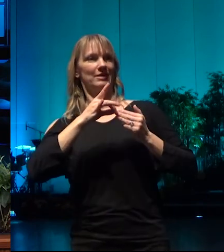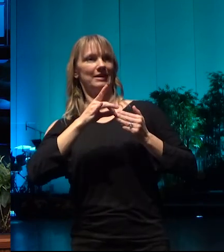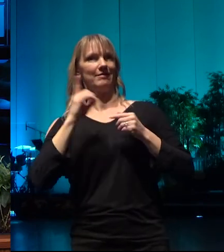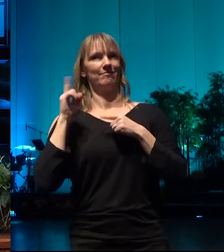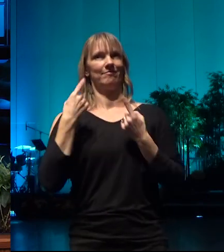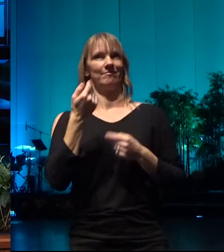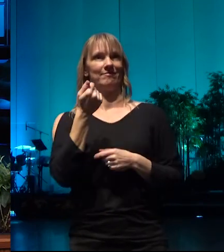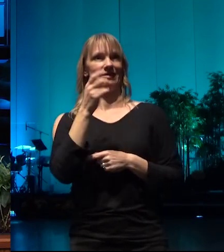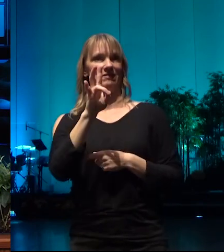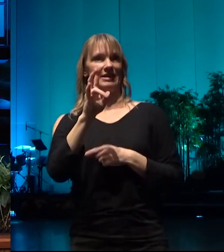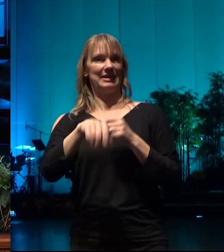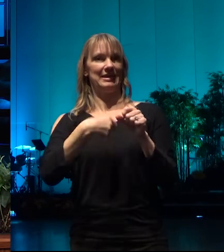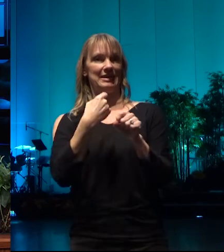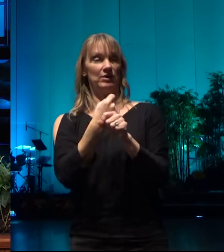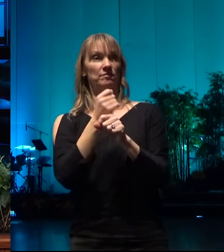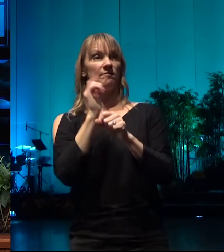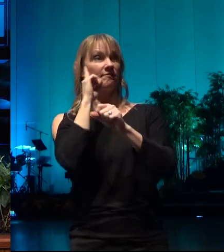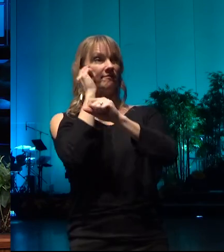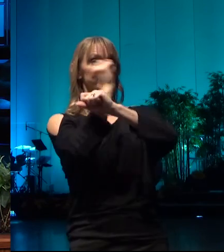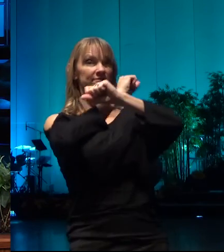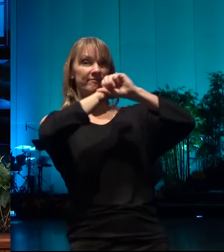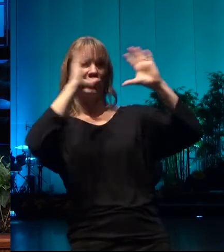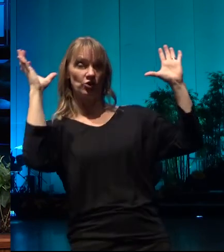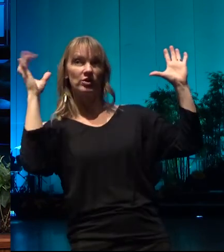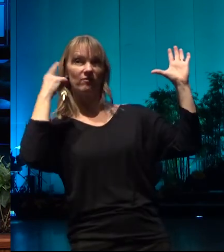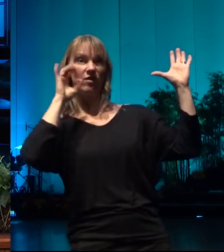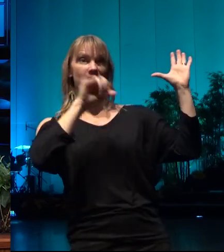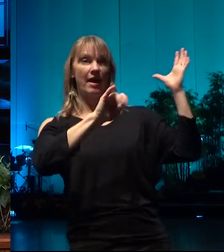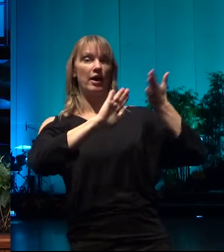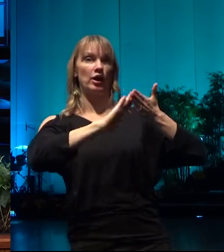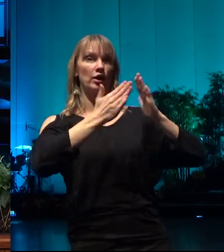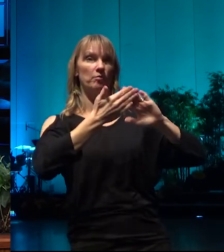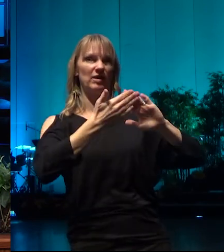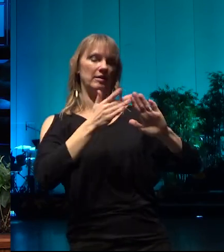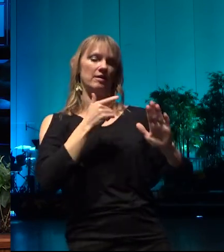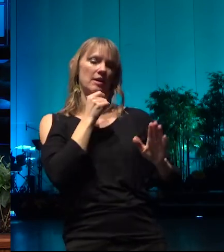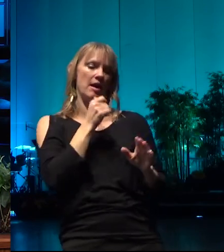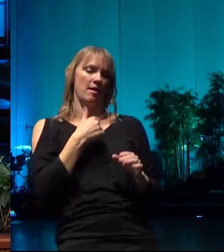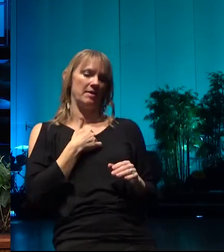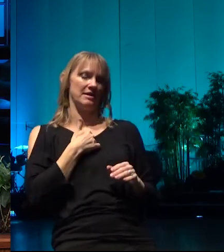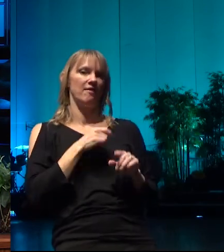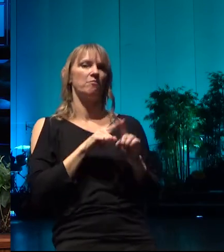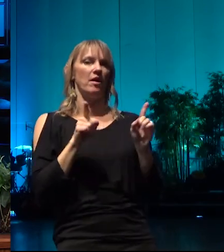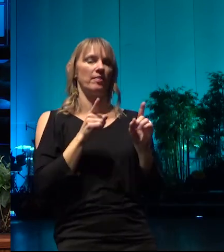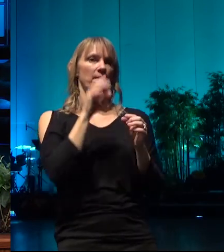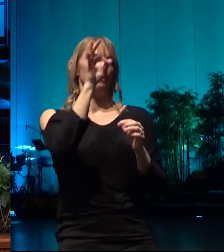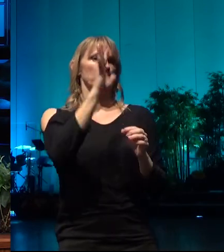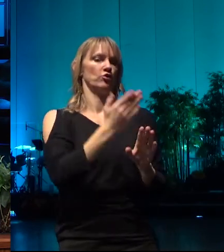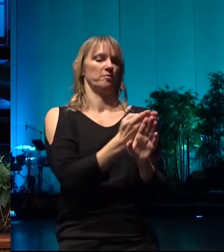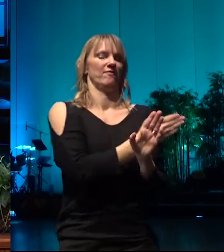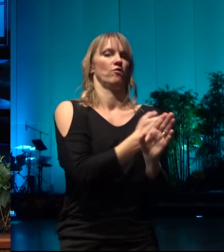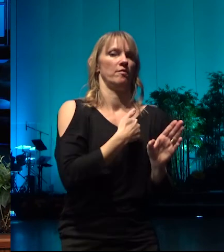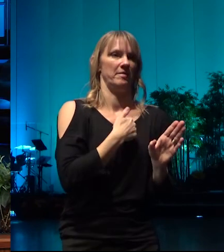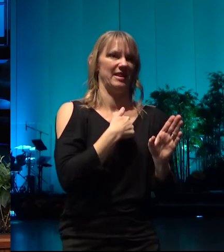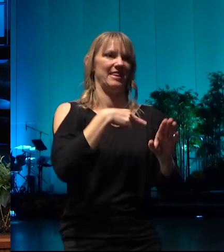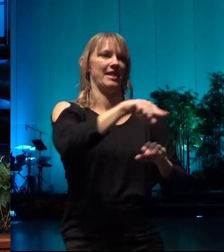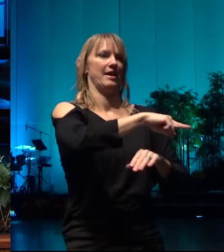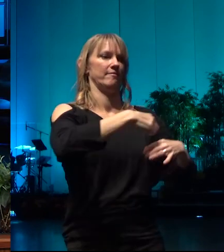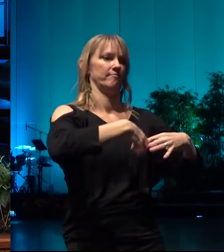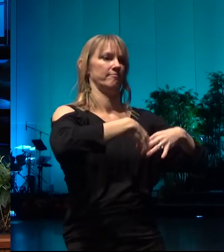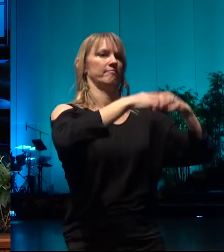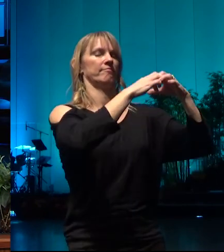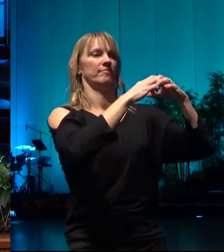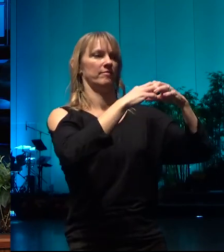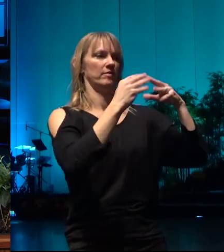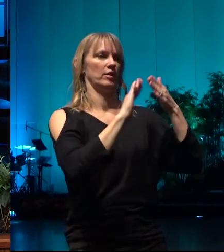for 17 years, the vision that was forged for the community, I didn't forge it. It was through the minister prior to me who founded